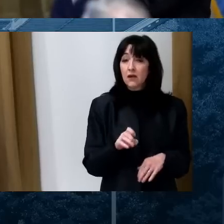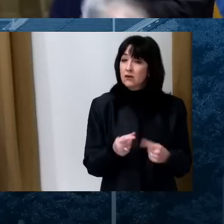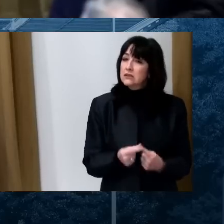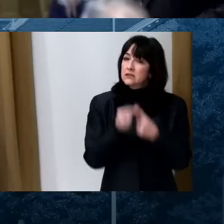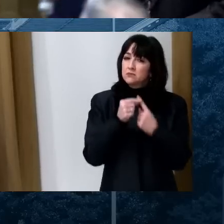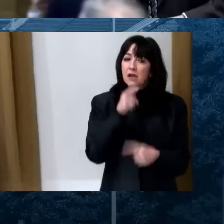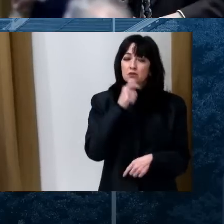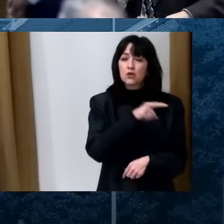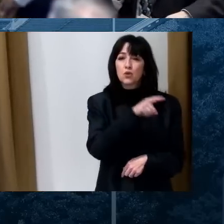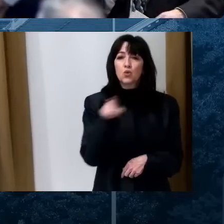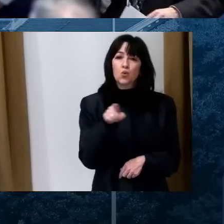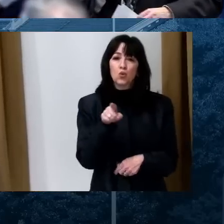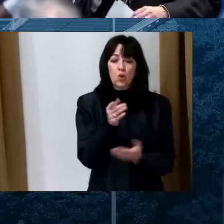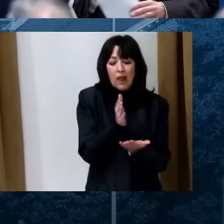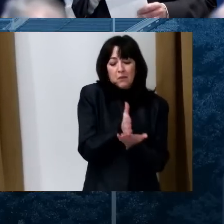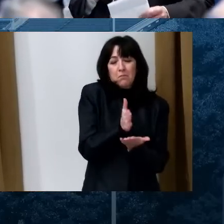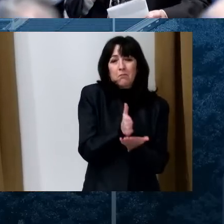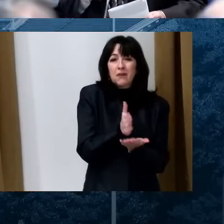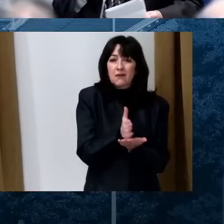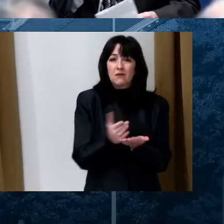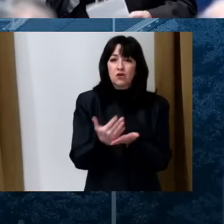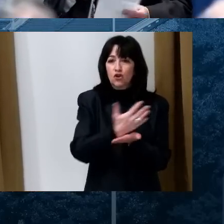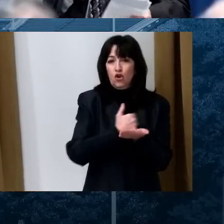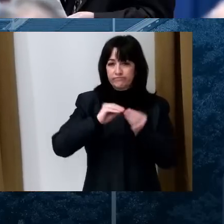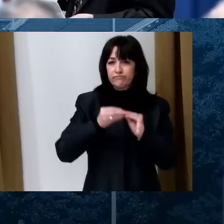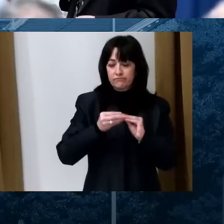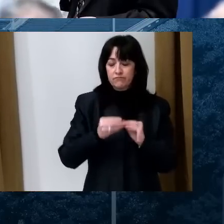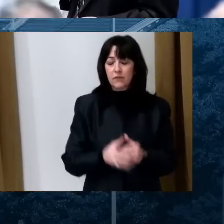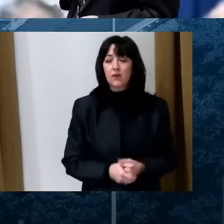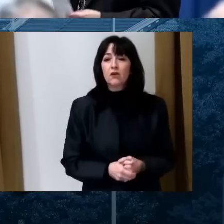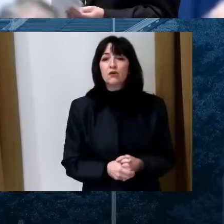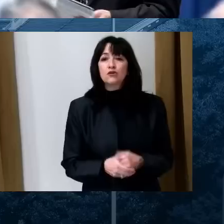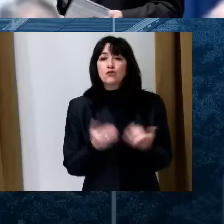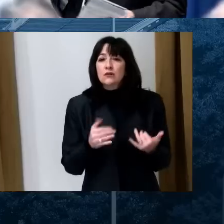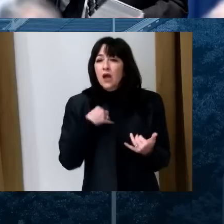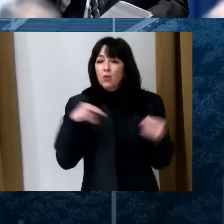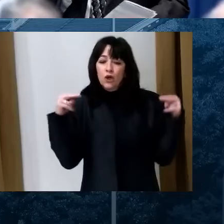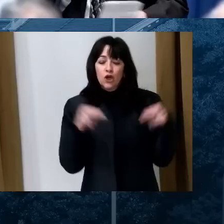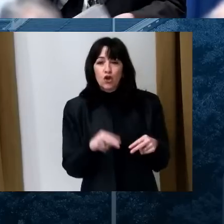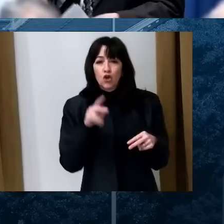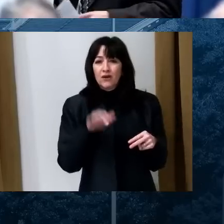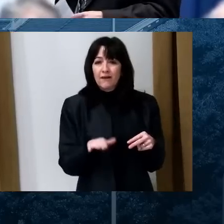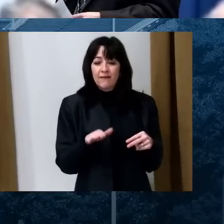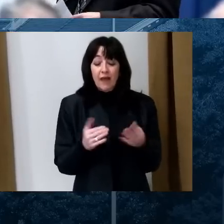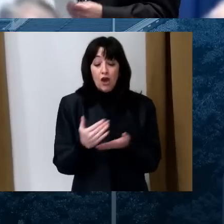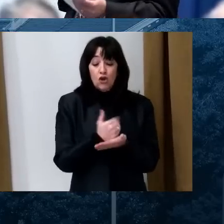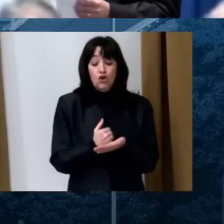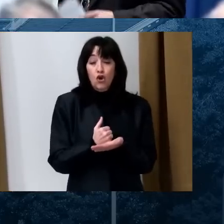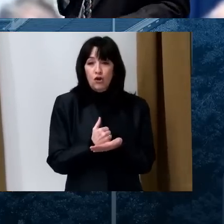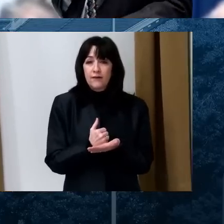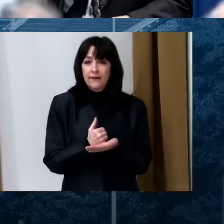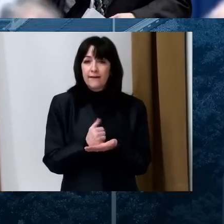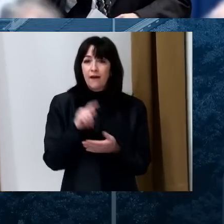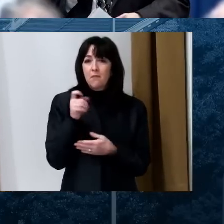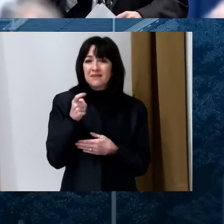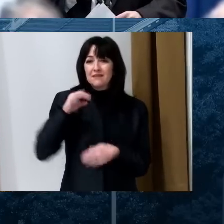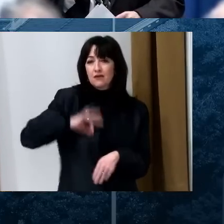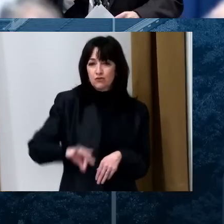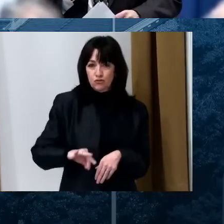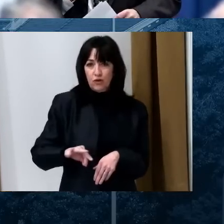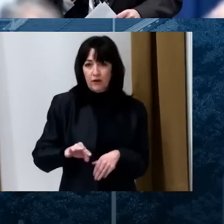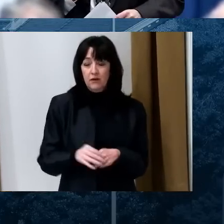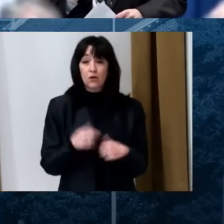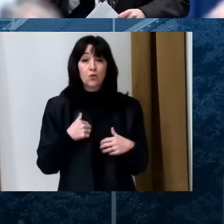through these two tools that are at our disposal, the standard deduction and credit. So what we're proposing to do is to increase the standard deduction